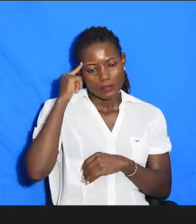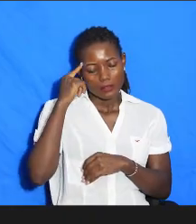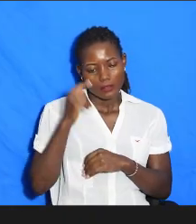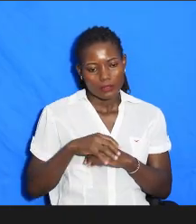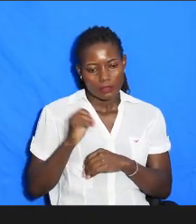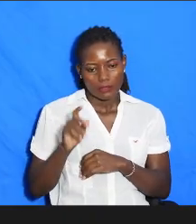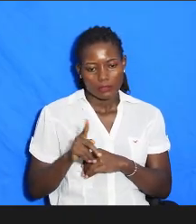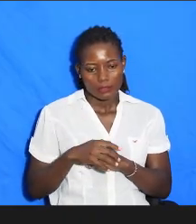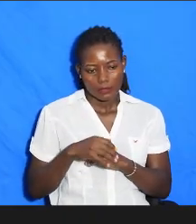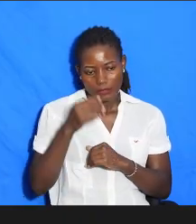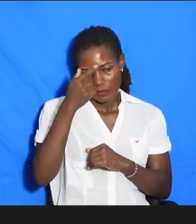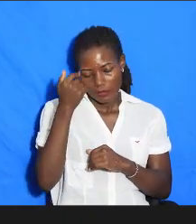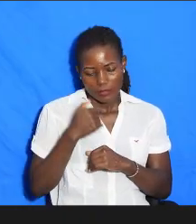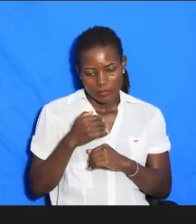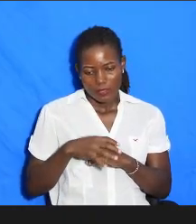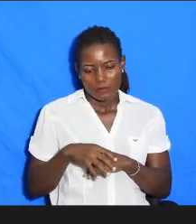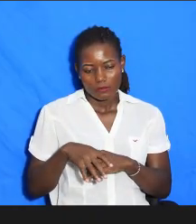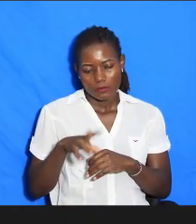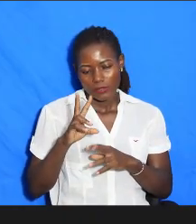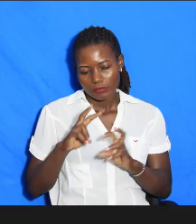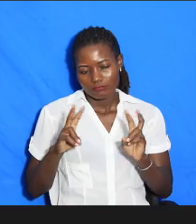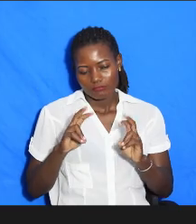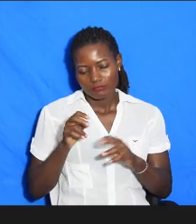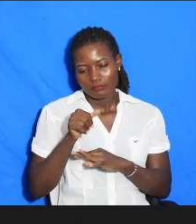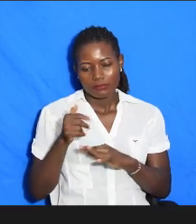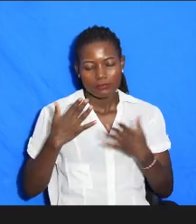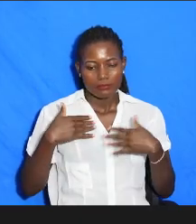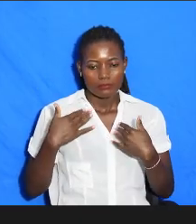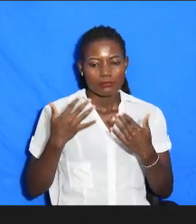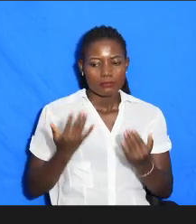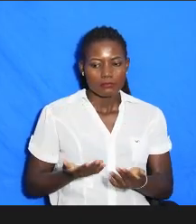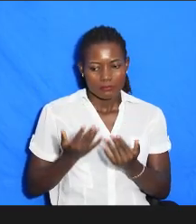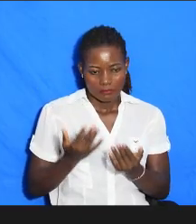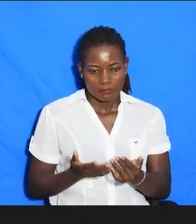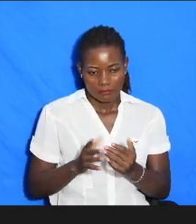okay, because I've been checking other people's weight and I'm just trying to see